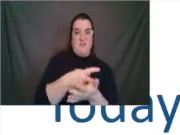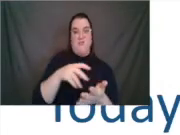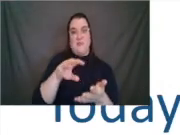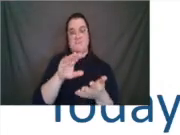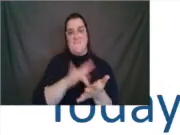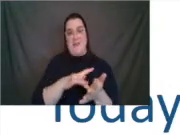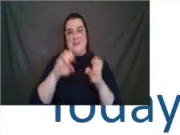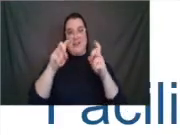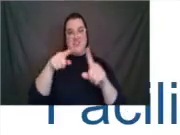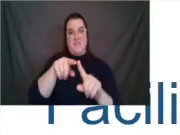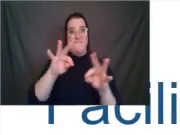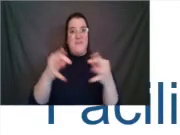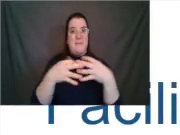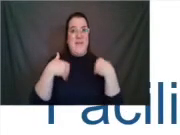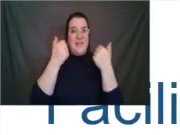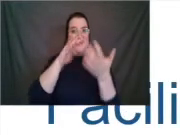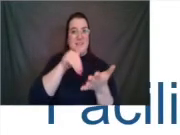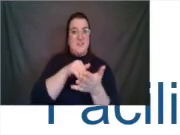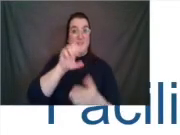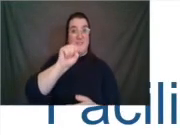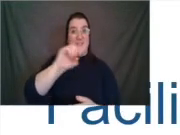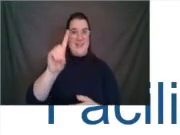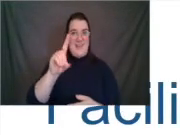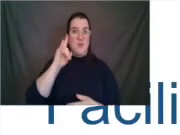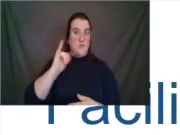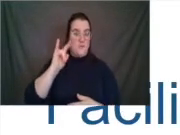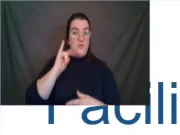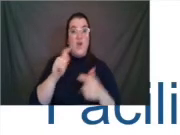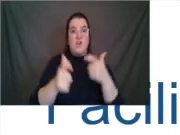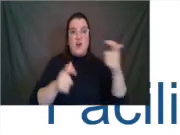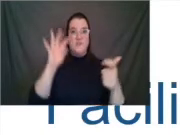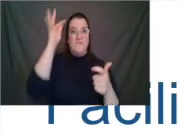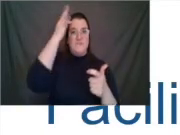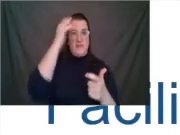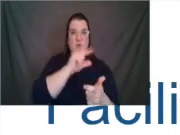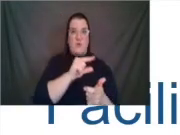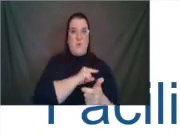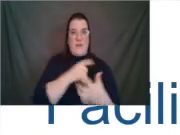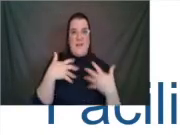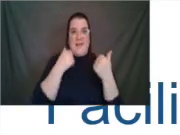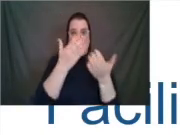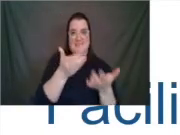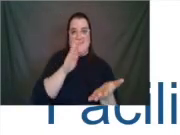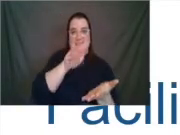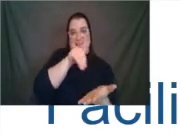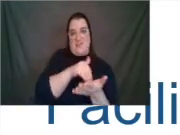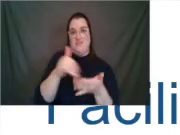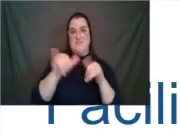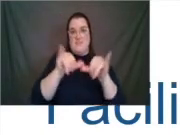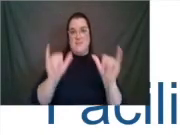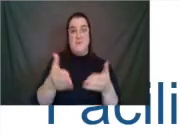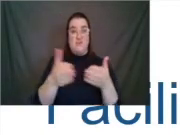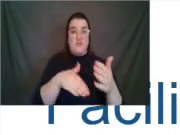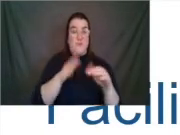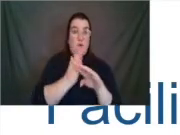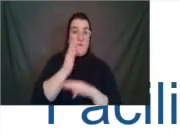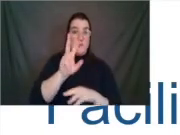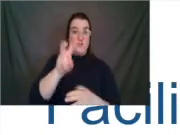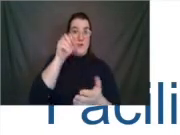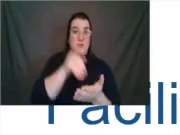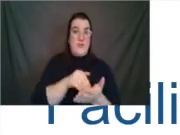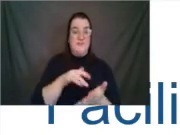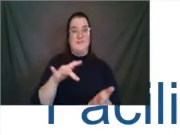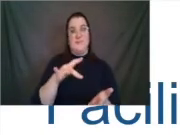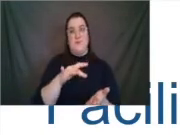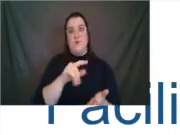of Population Health and Director of Graduate Medical Education at the Family Health Centers in San Diego, a large federally qualified health center system